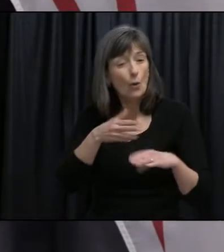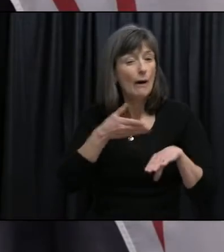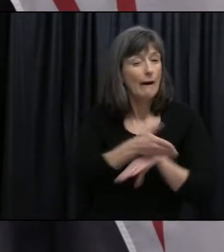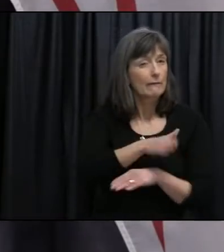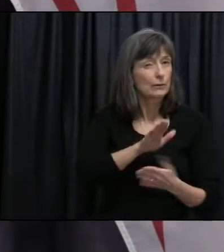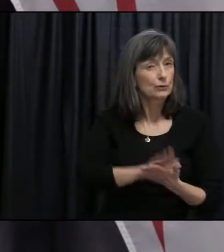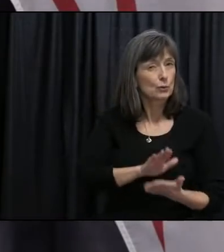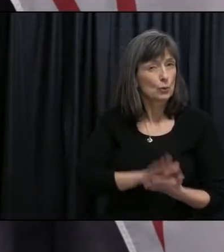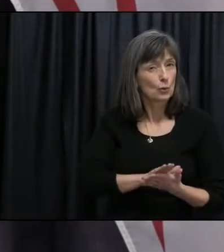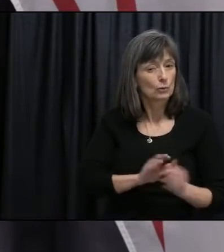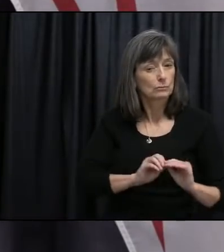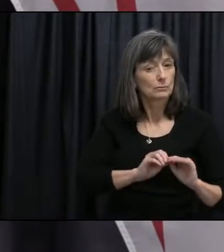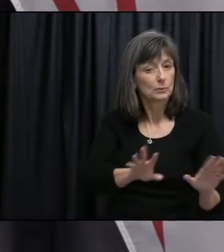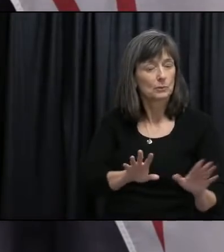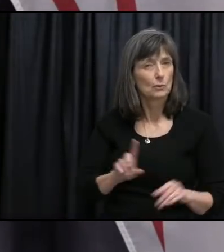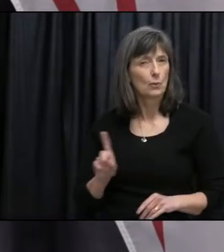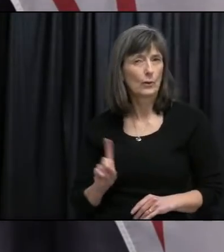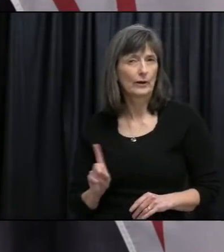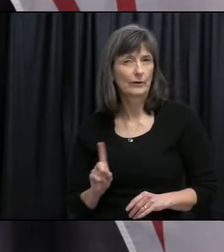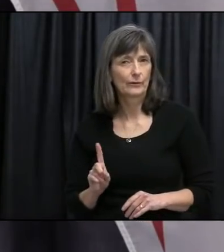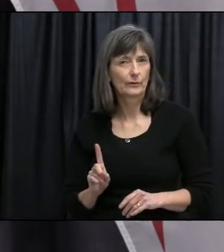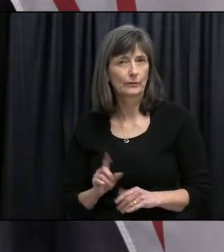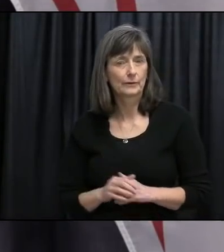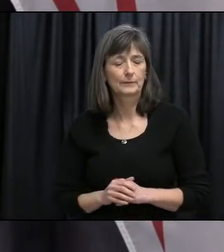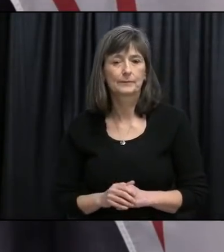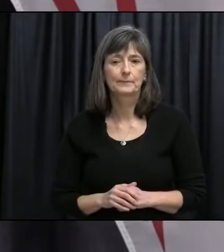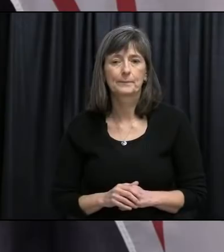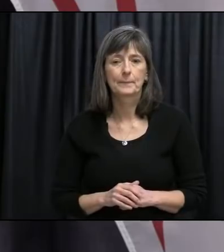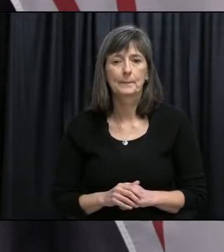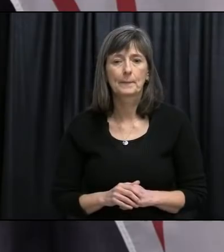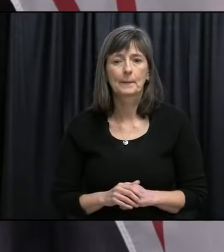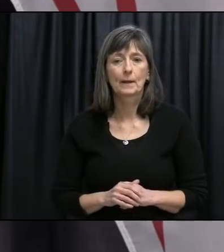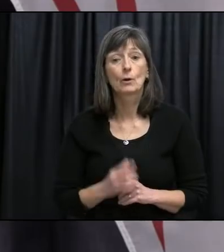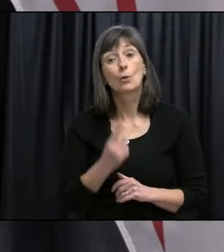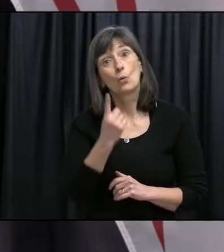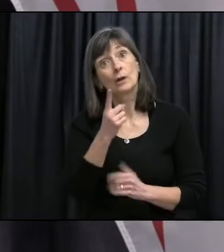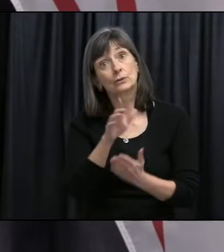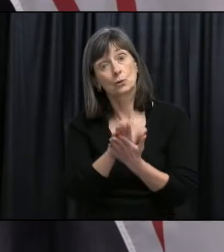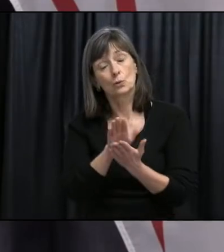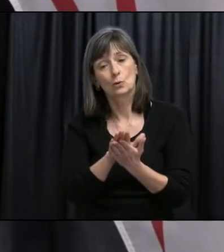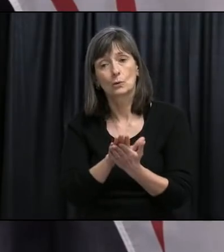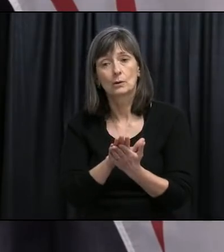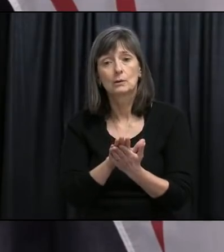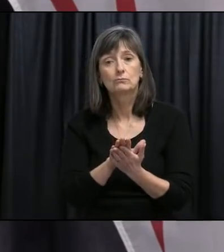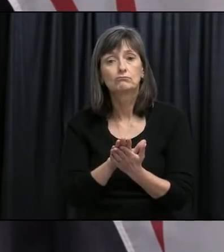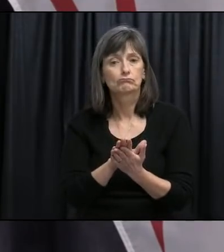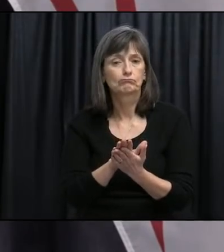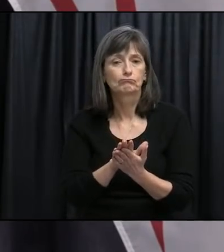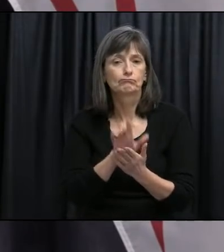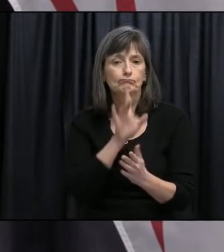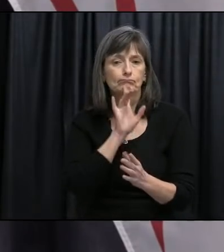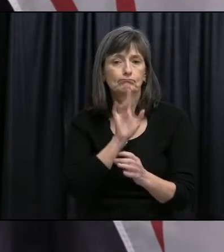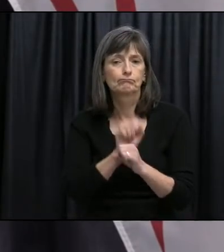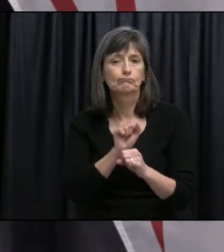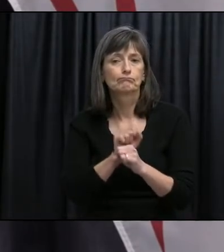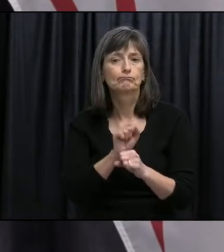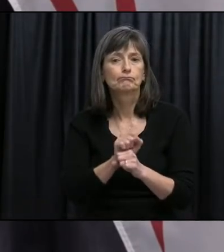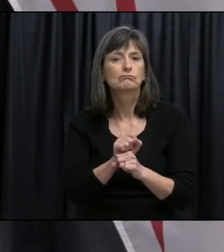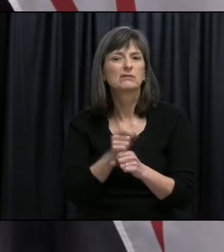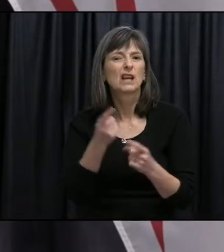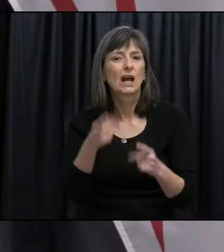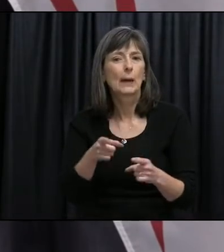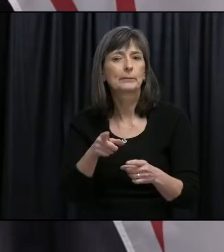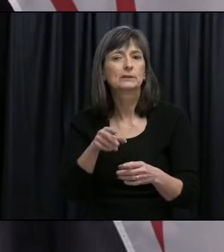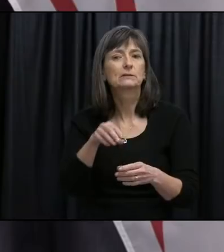So certainly in one school in particular, we know that there's likely some spread that